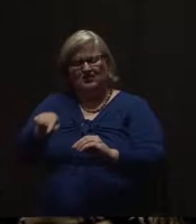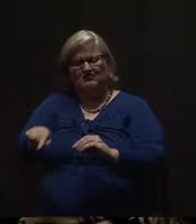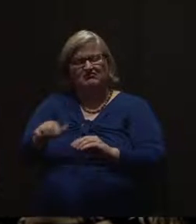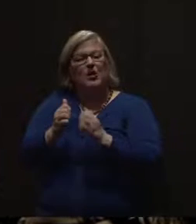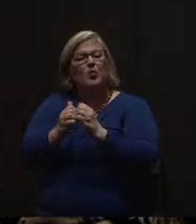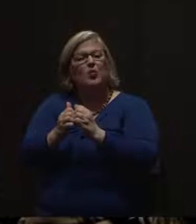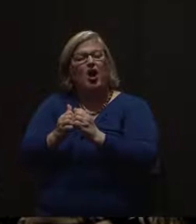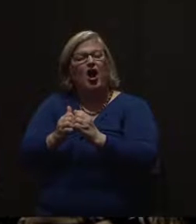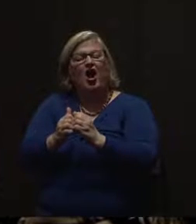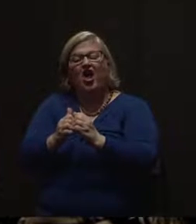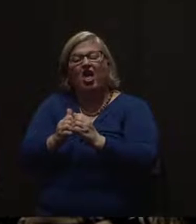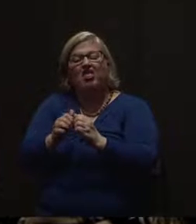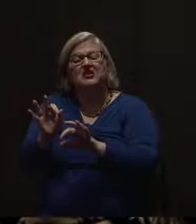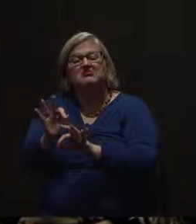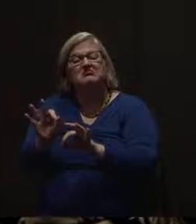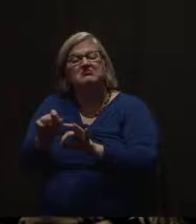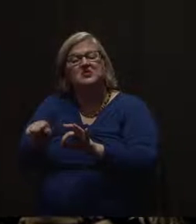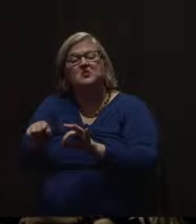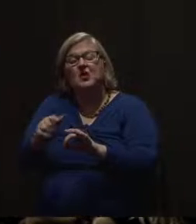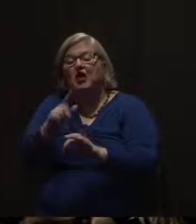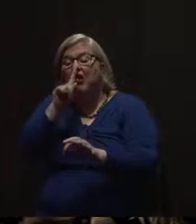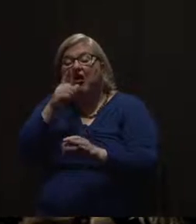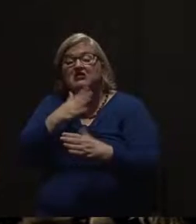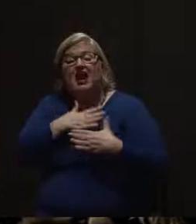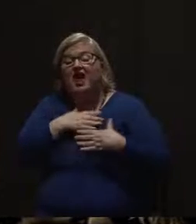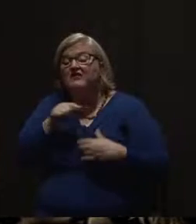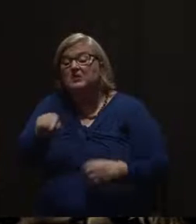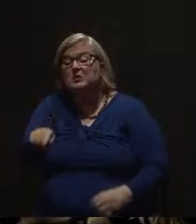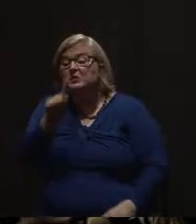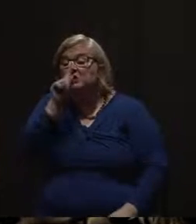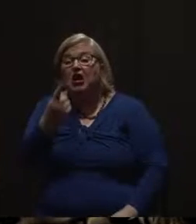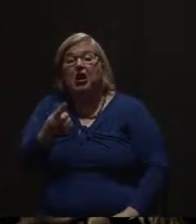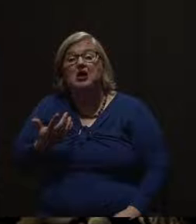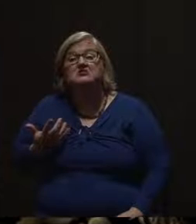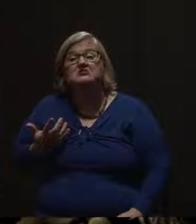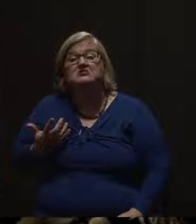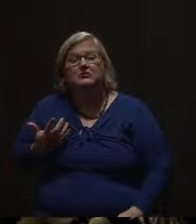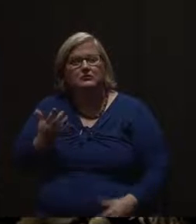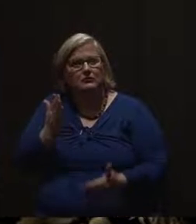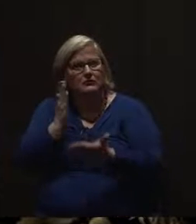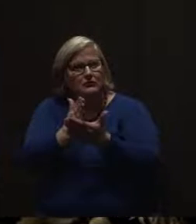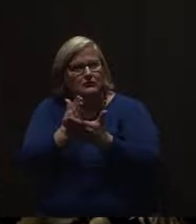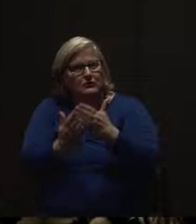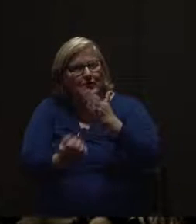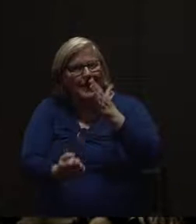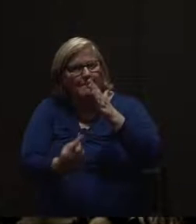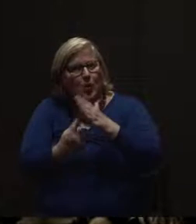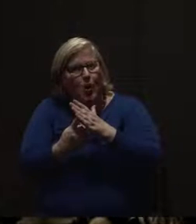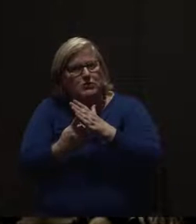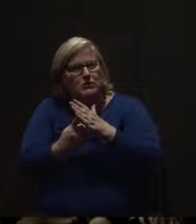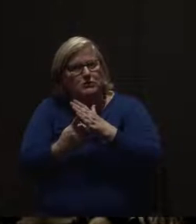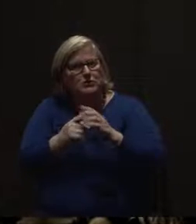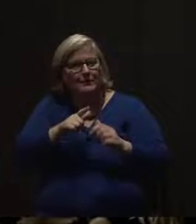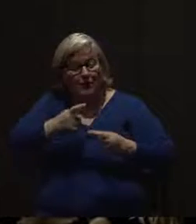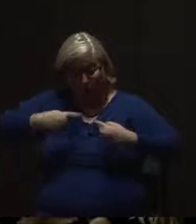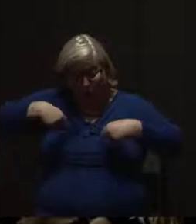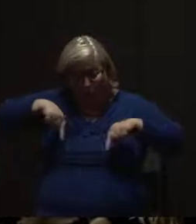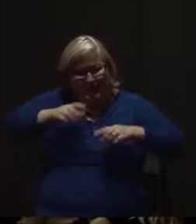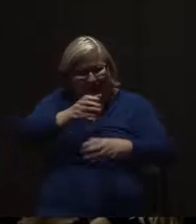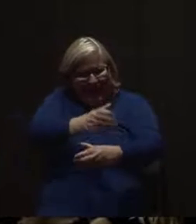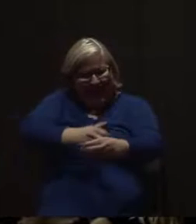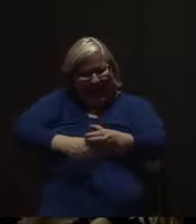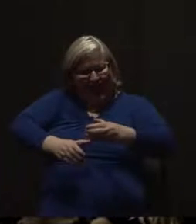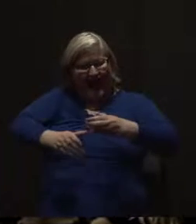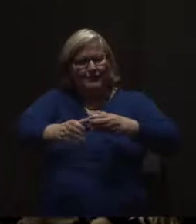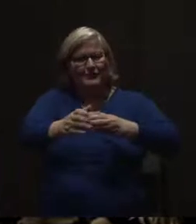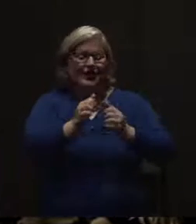not lovable. And this is so important because we only have empathy with people we consider as